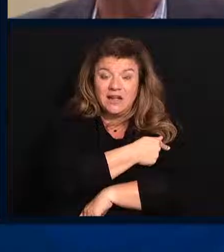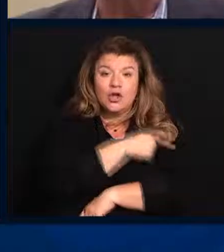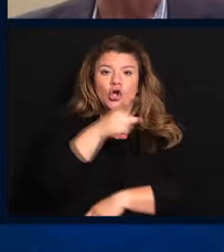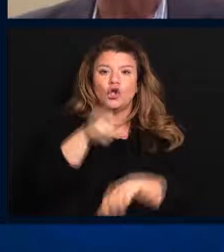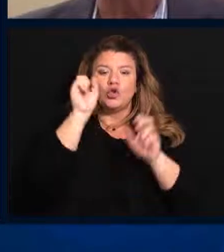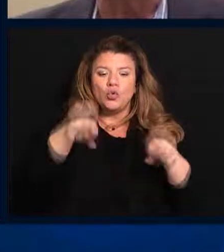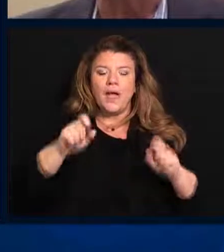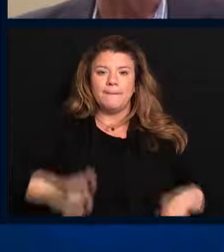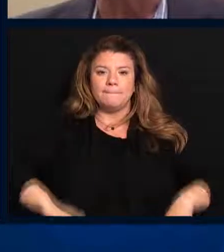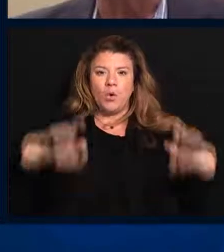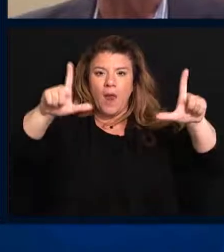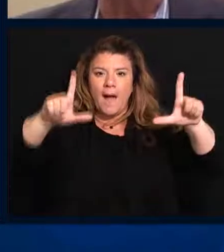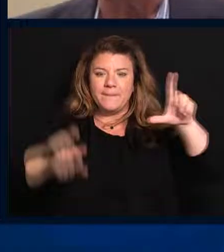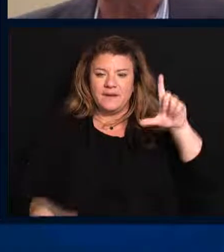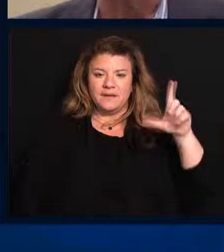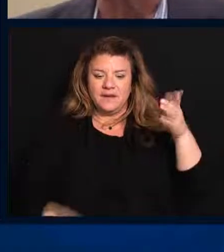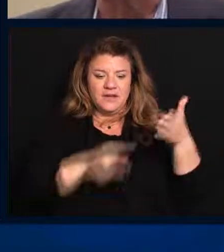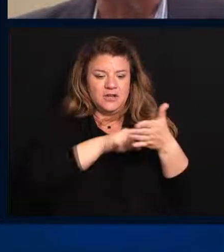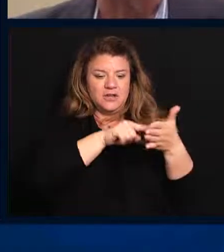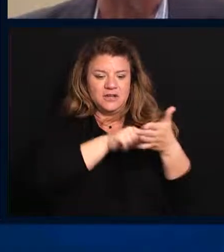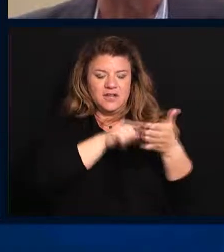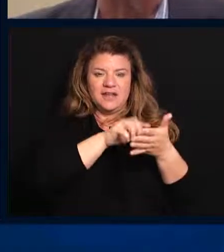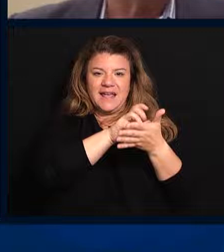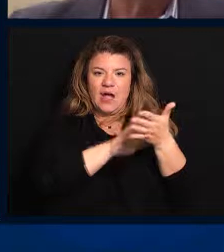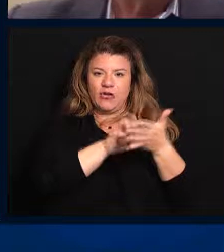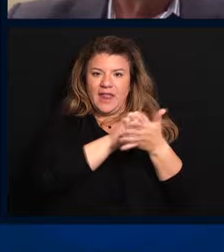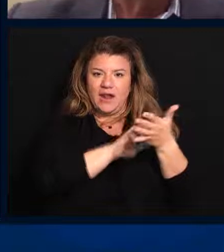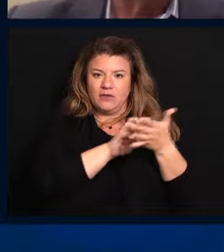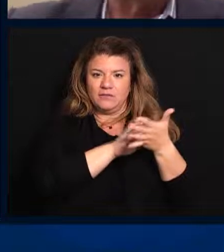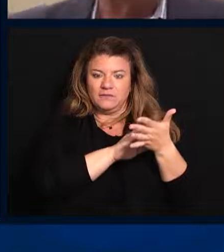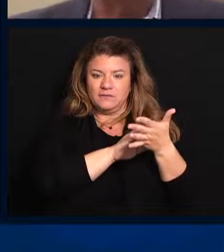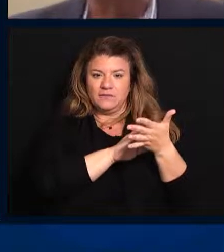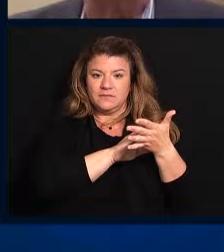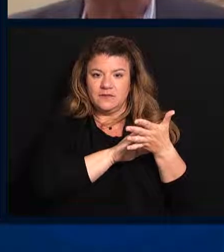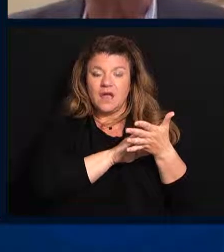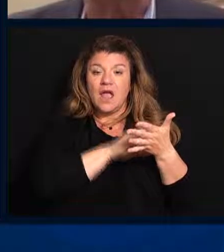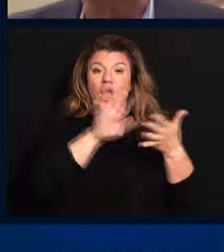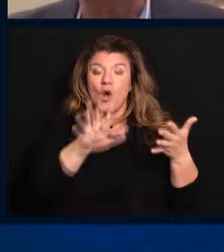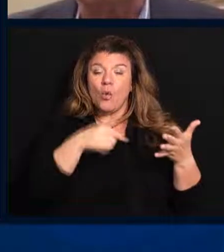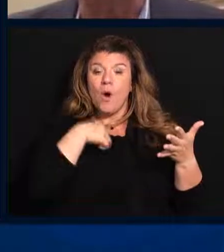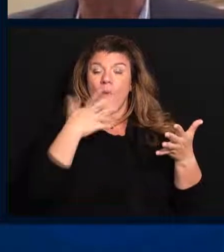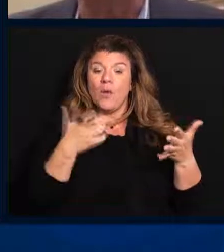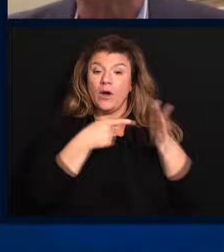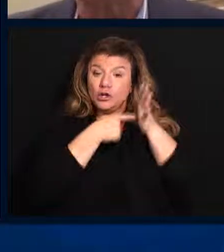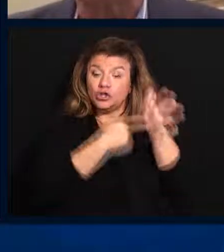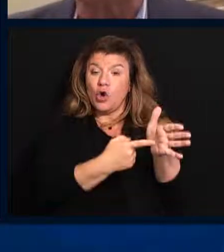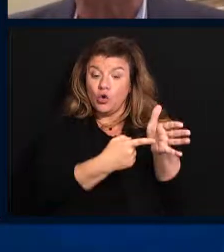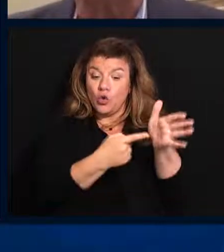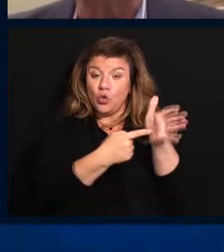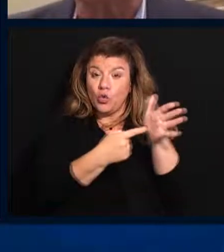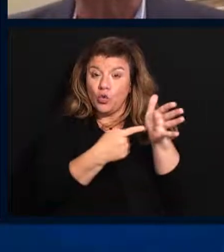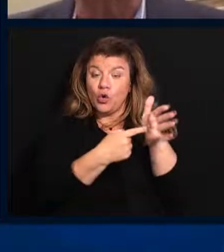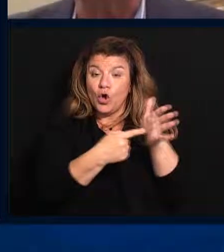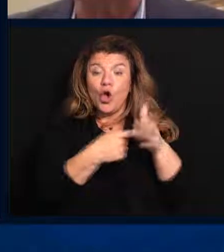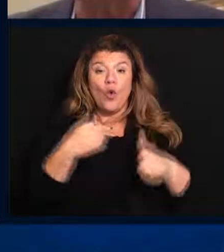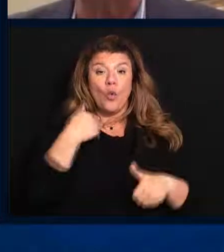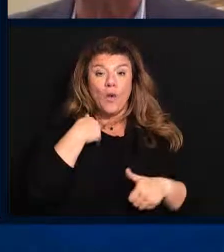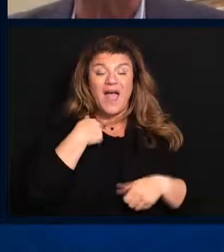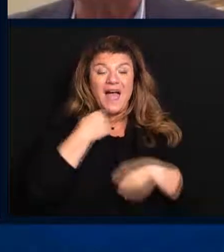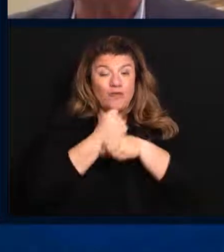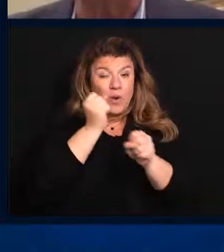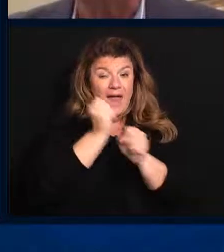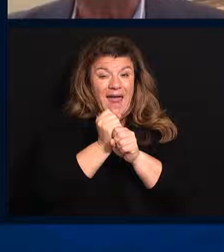the demonstration on the vaccine calculator. And what we'd like to point out is that we have created in